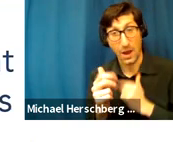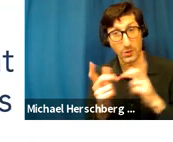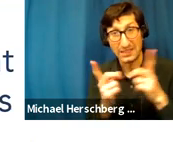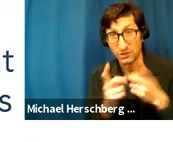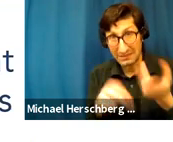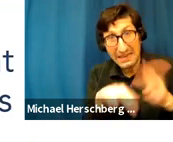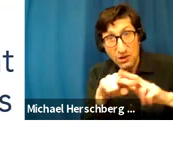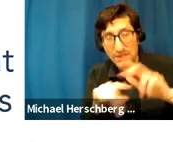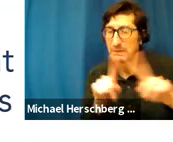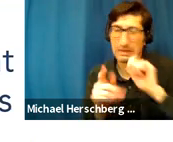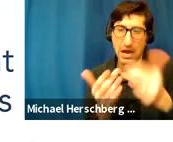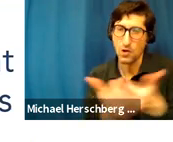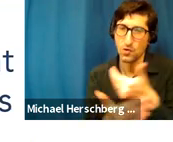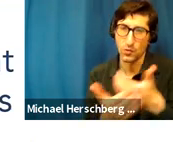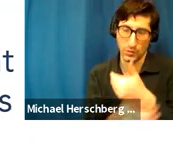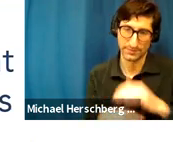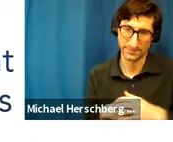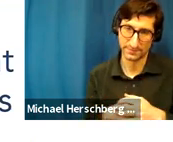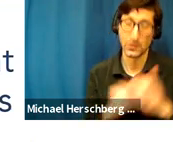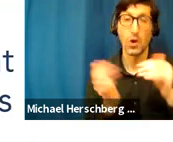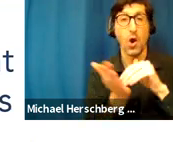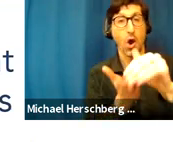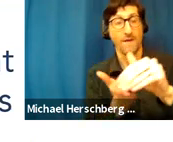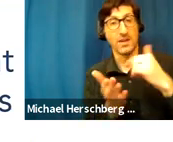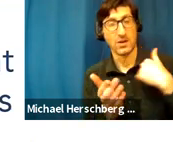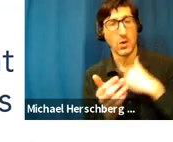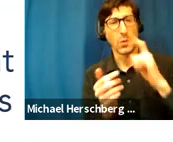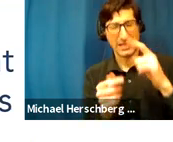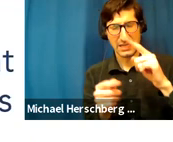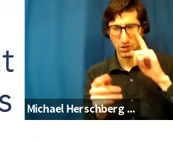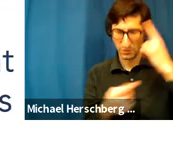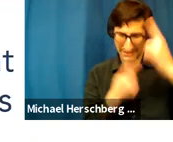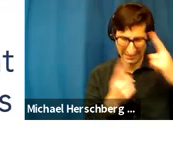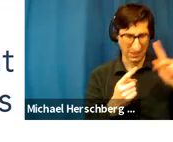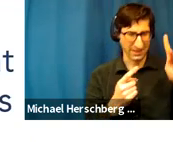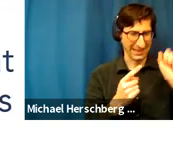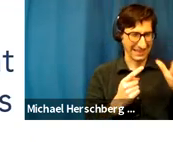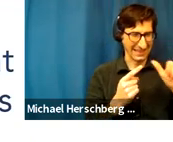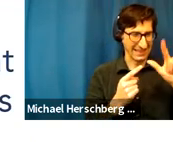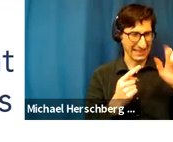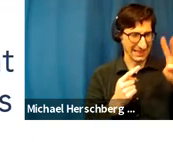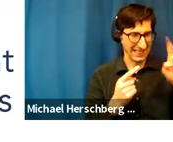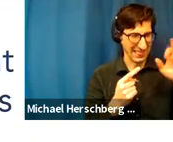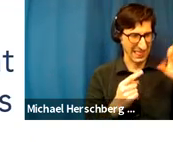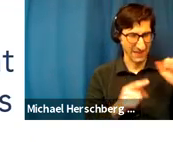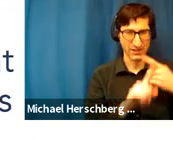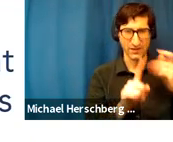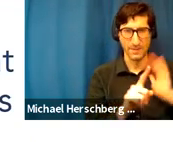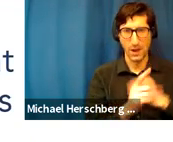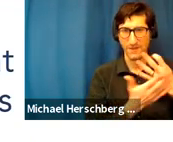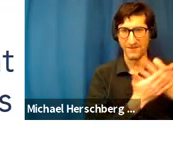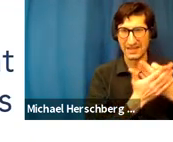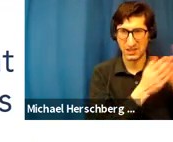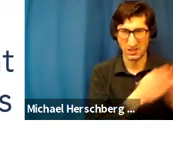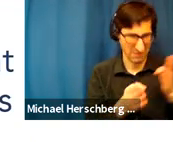they are not new. In many ways, we need to return to the key levers highlighted in the long-term financial plan created almost 5 years